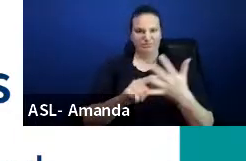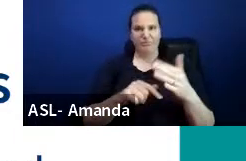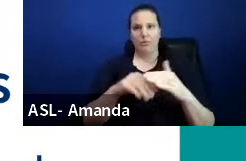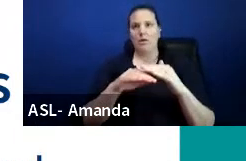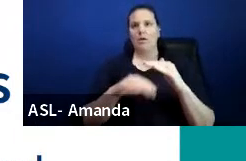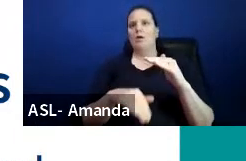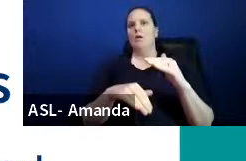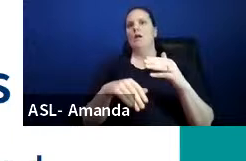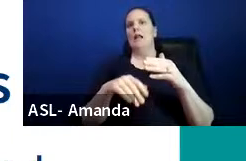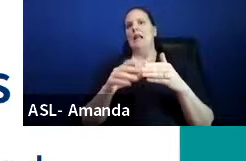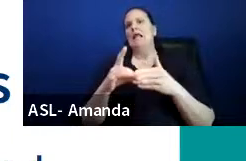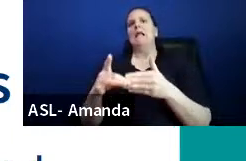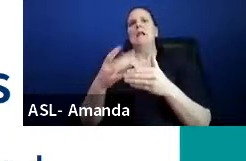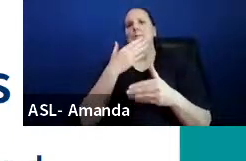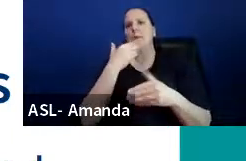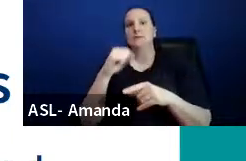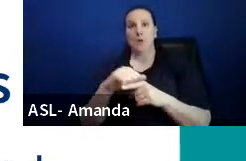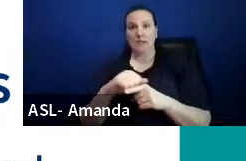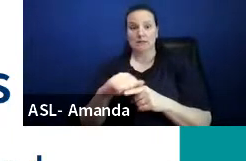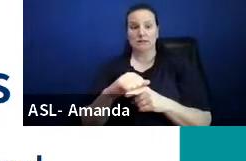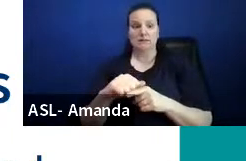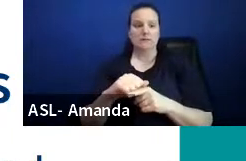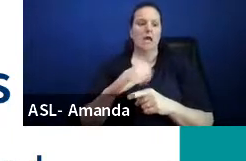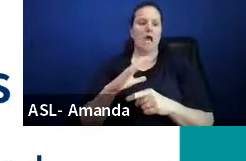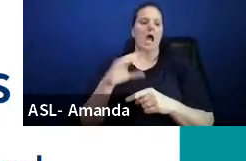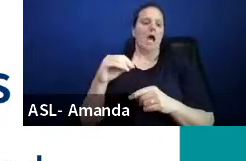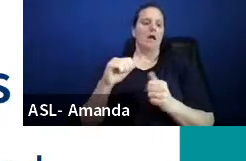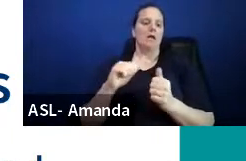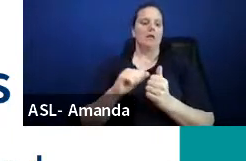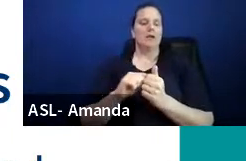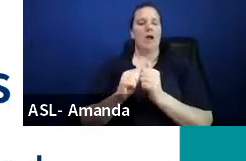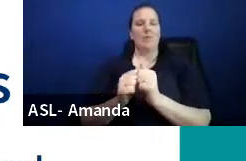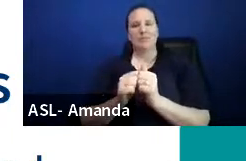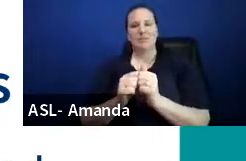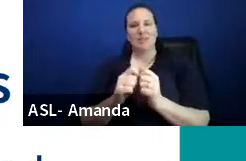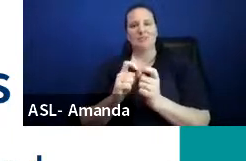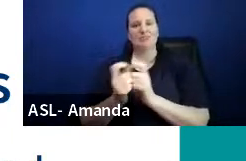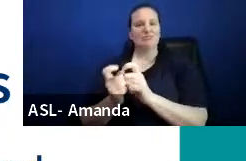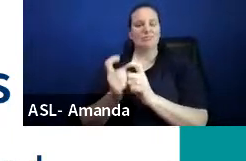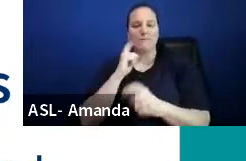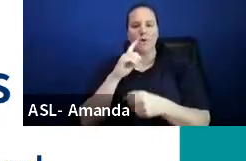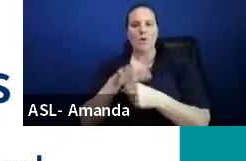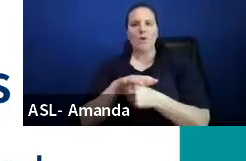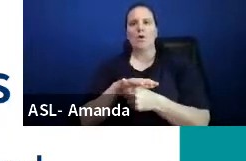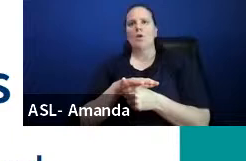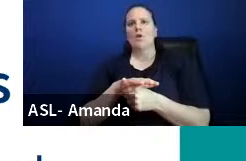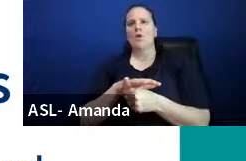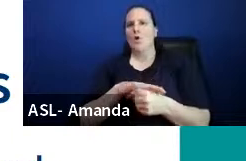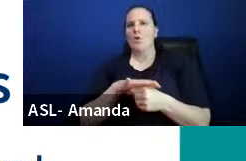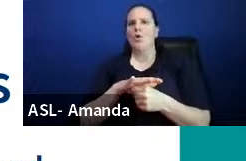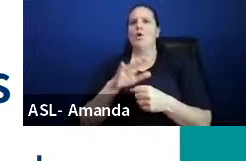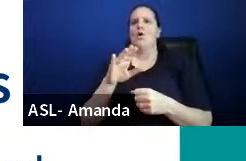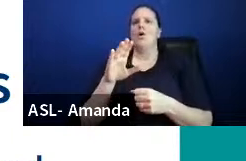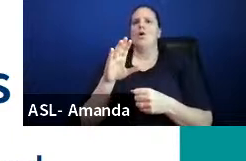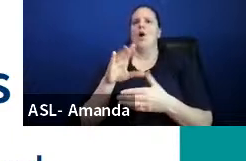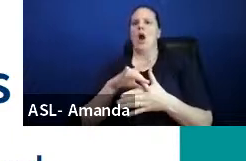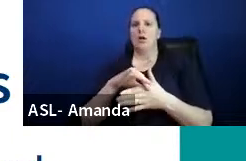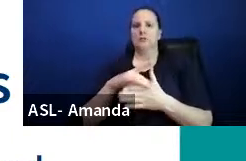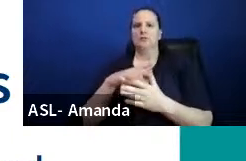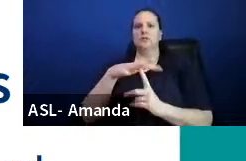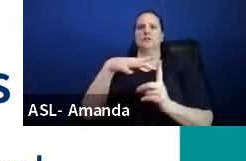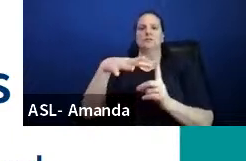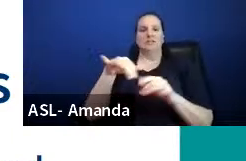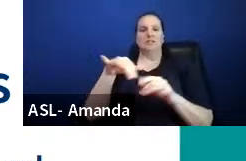best practices and accommodate for any local context and standards. So again, these are the recommendations